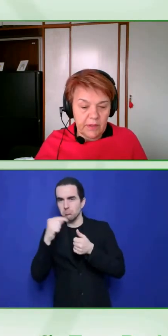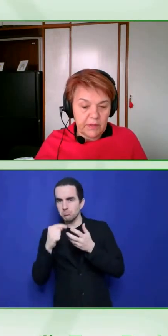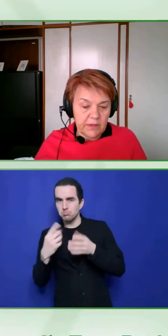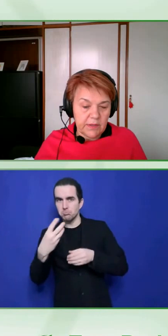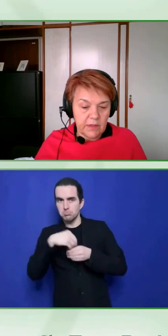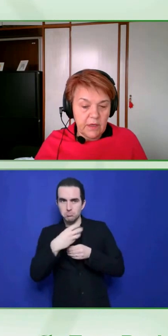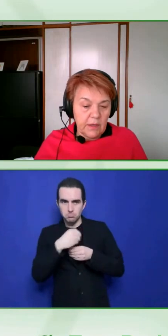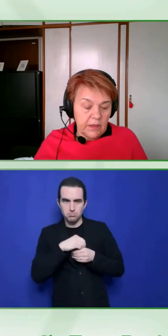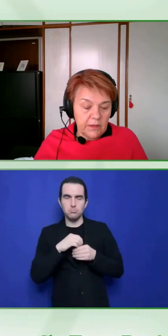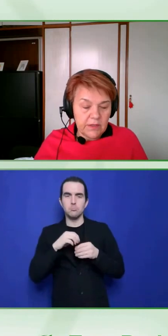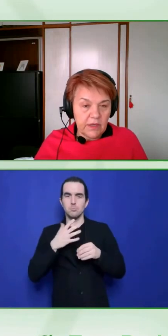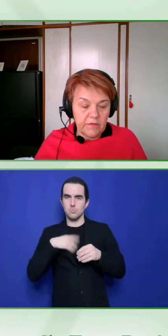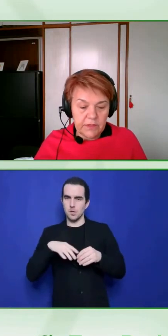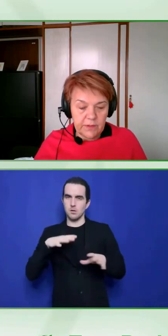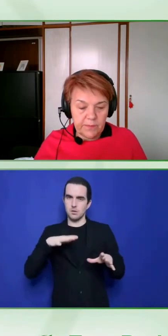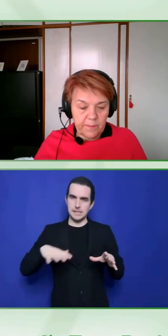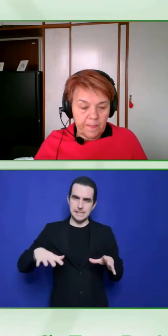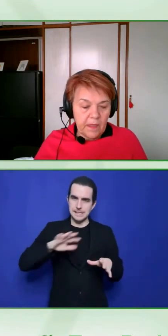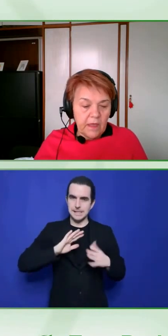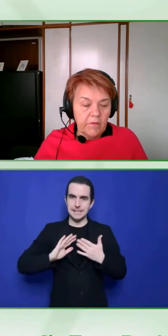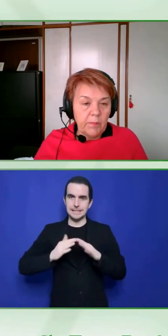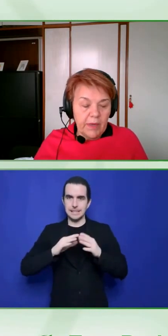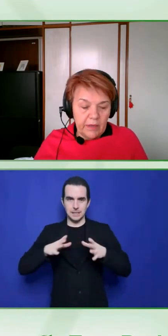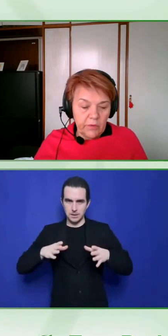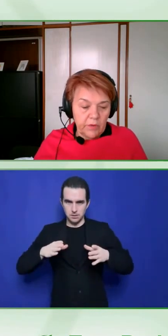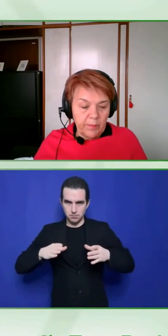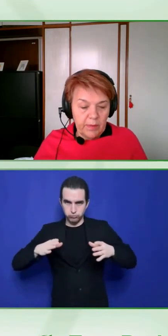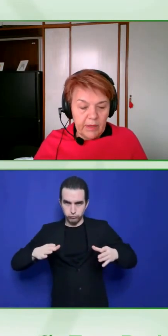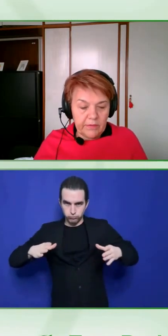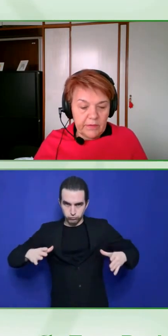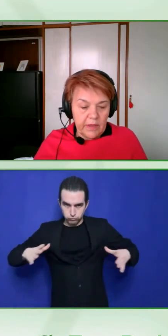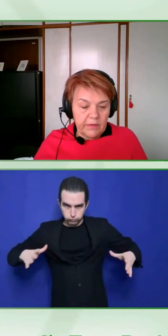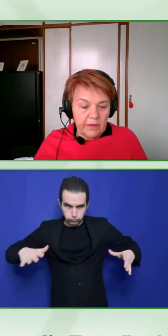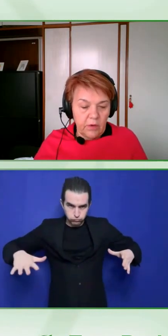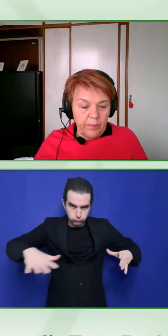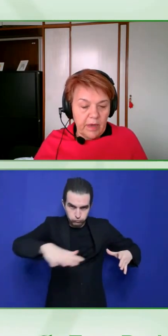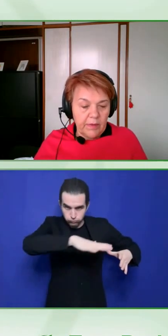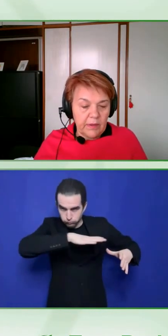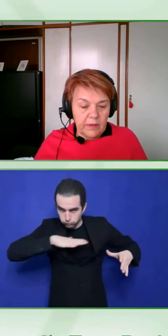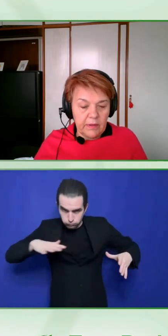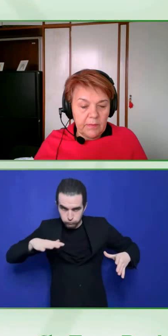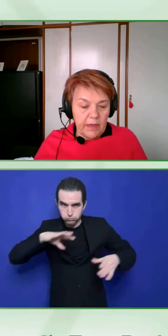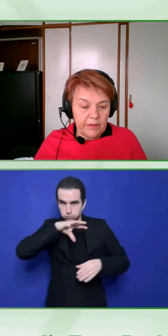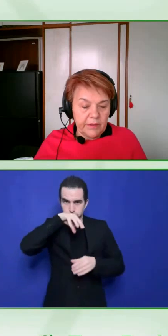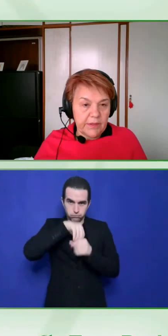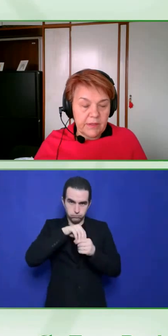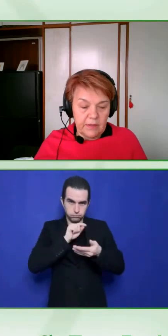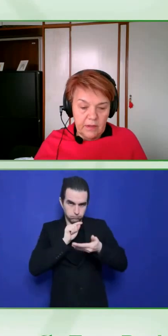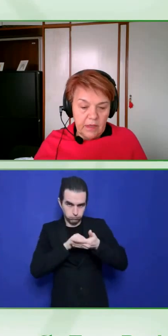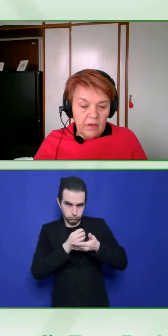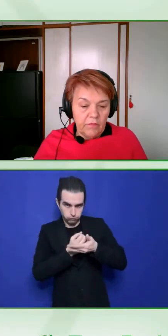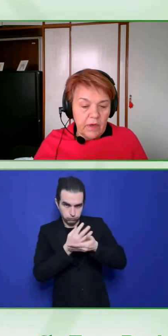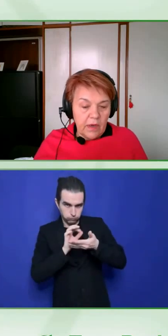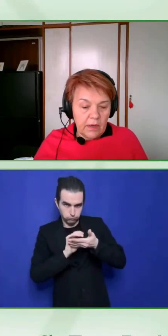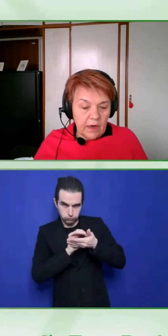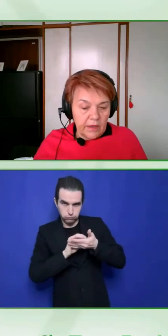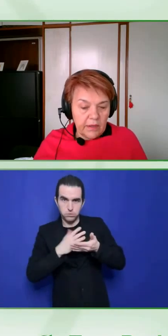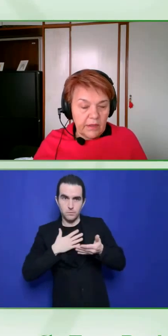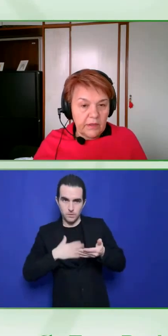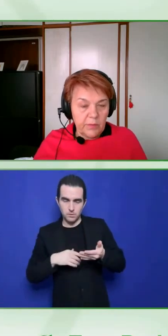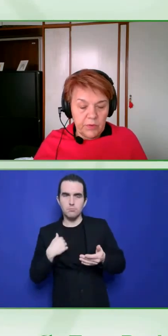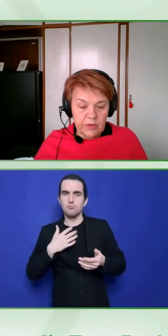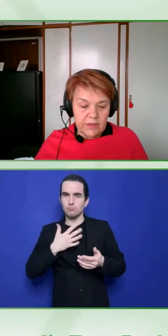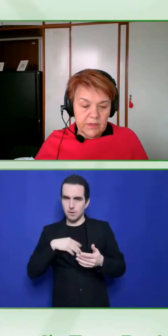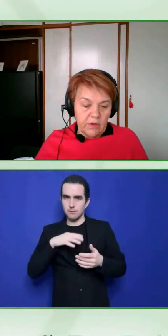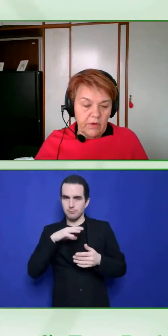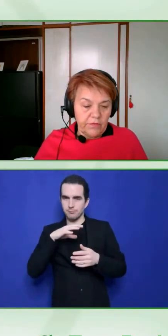with disabilities in the service. We plan to implement data on public amenities. We are